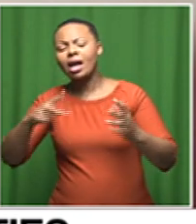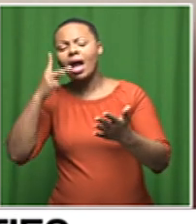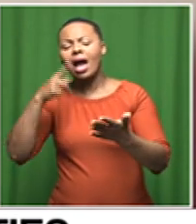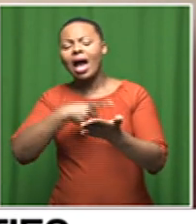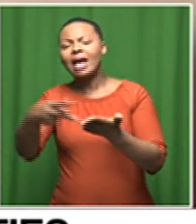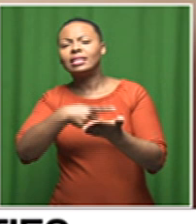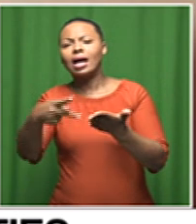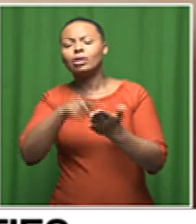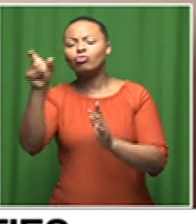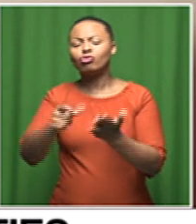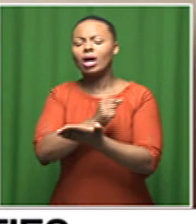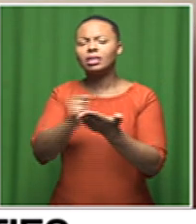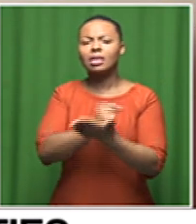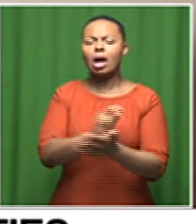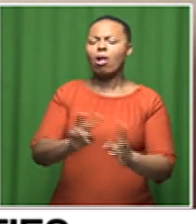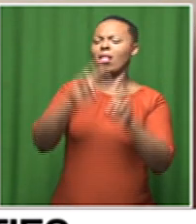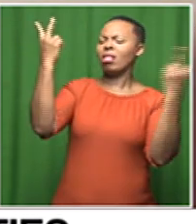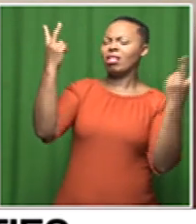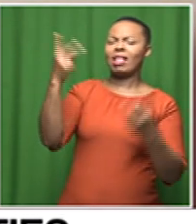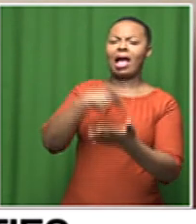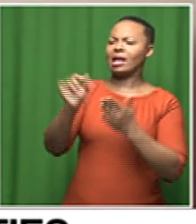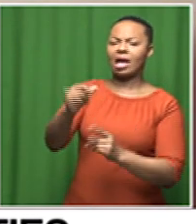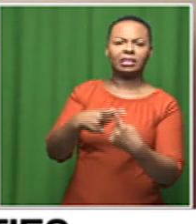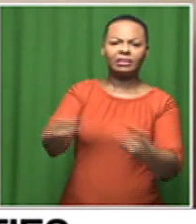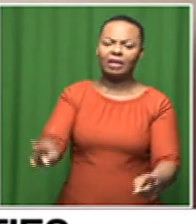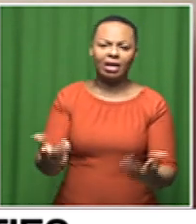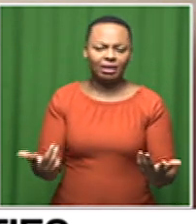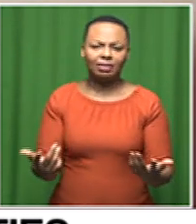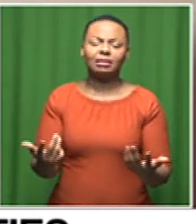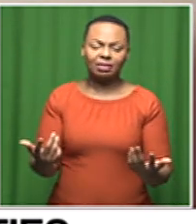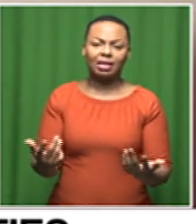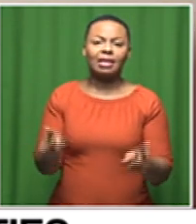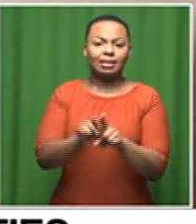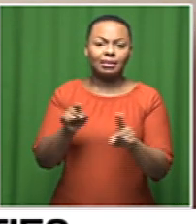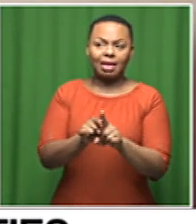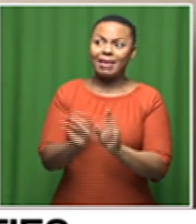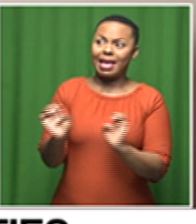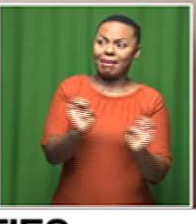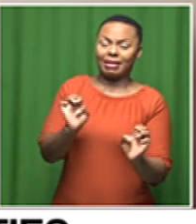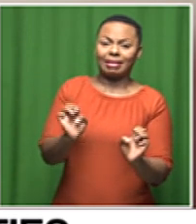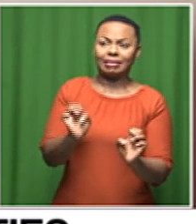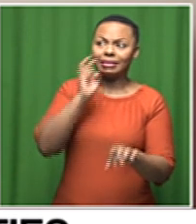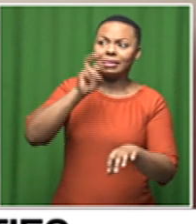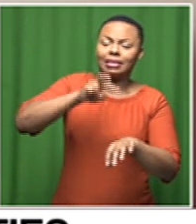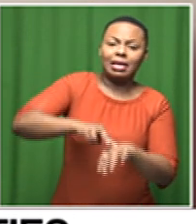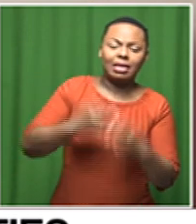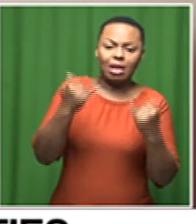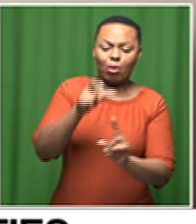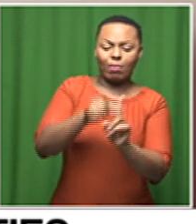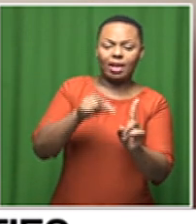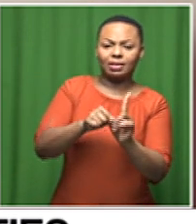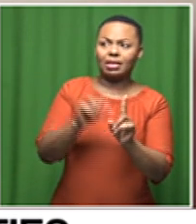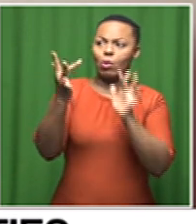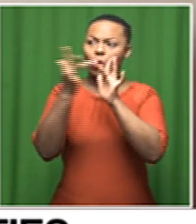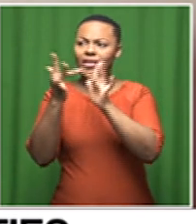has registered, it's difficult to find that person there. And sometimes when there's an urgent need for a patient maybe to contact